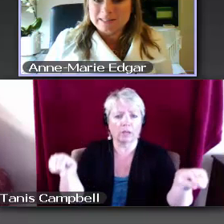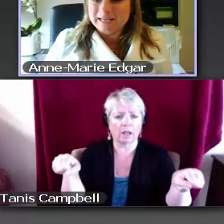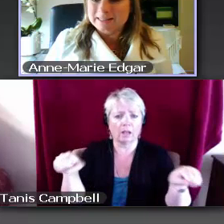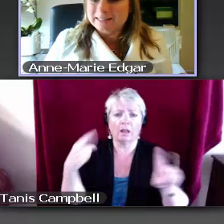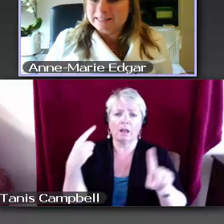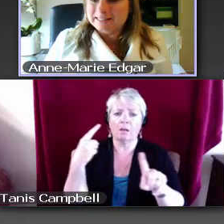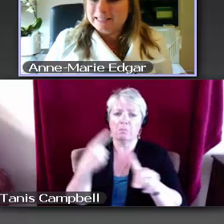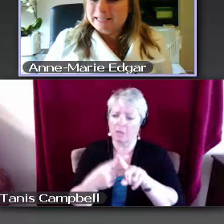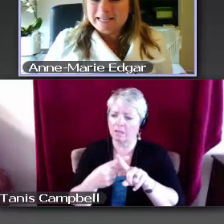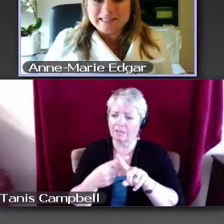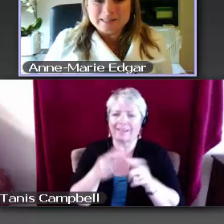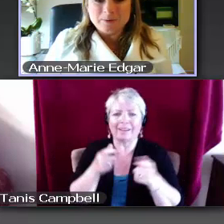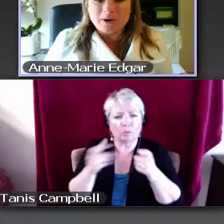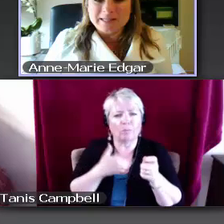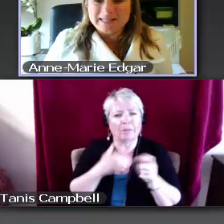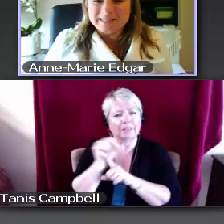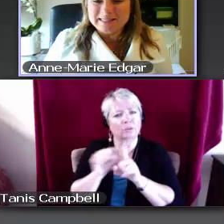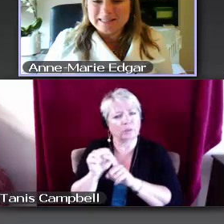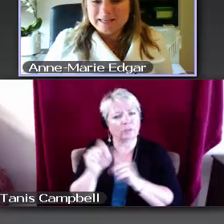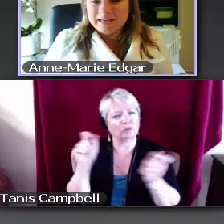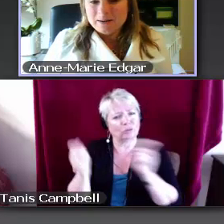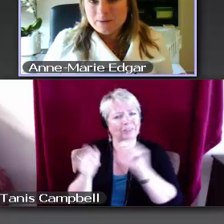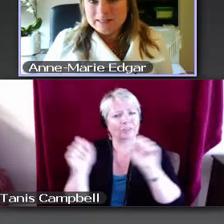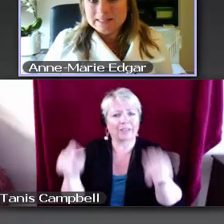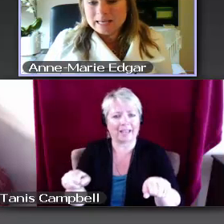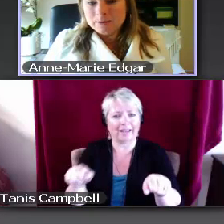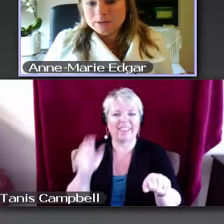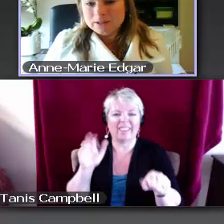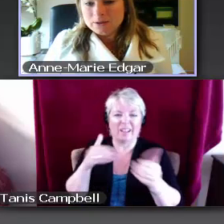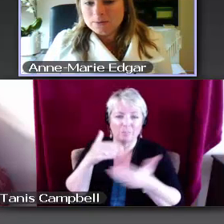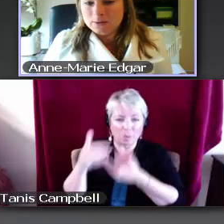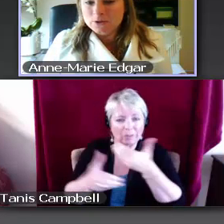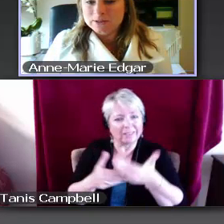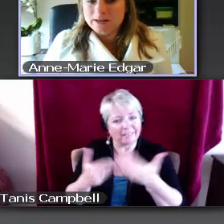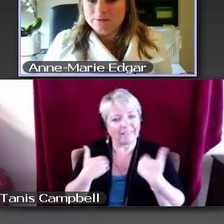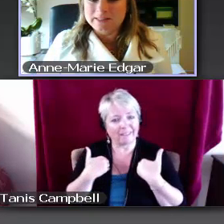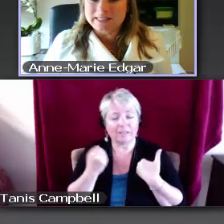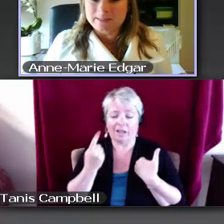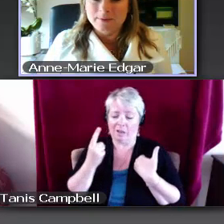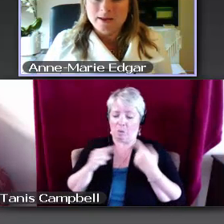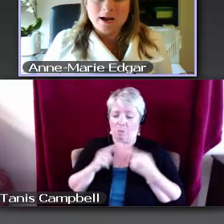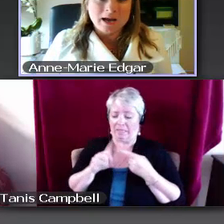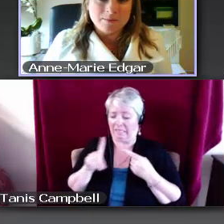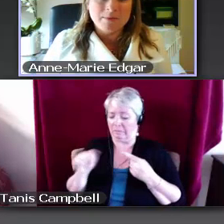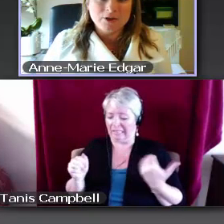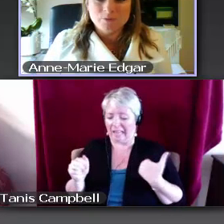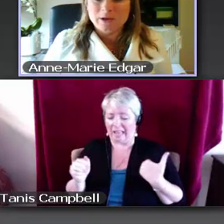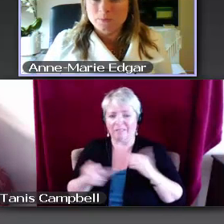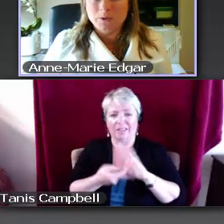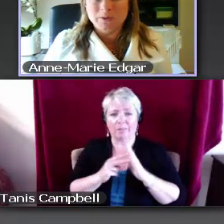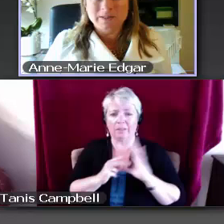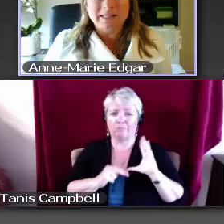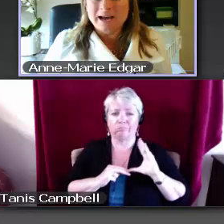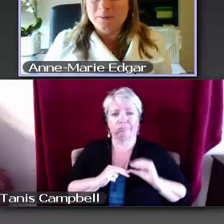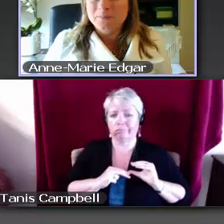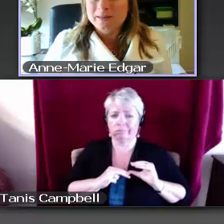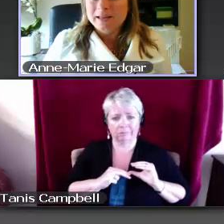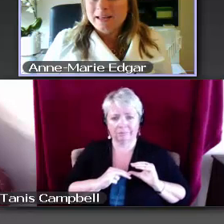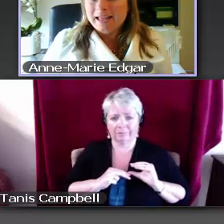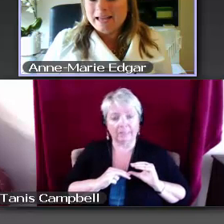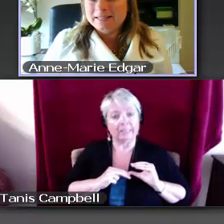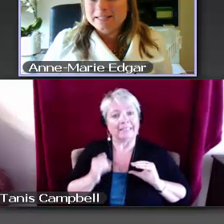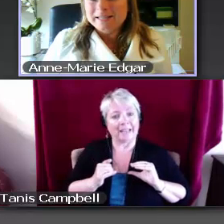my circumstances. It's a process. When disabled, you lose your self-esteem. I am a much better person